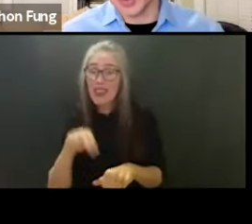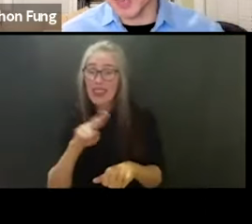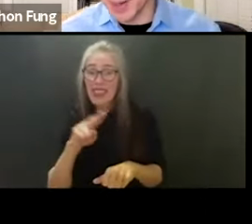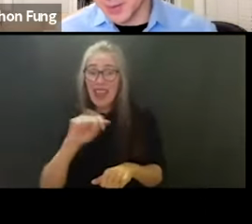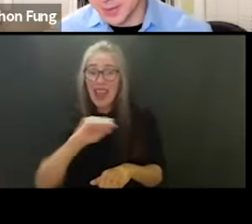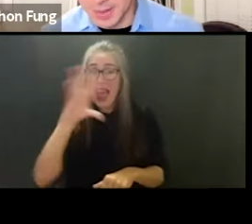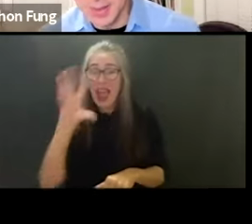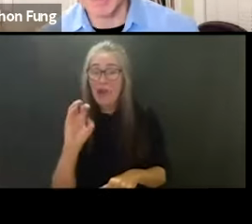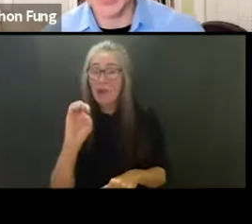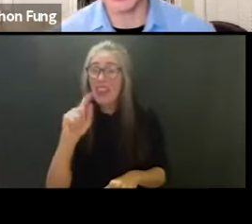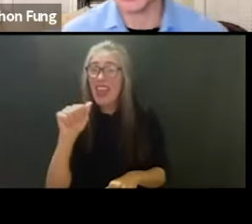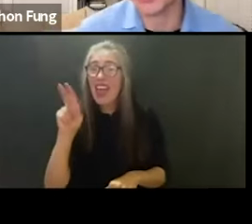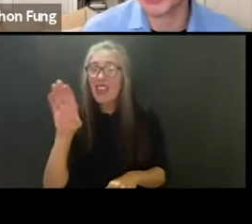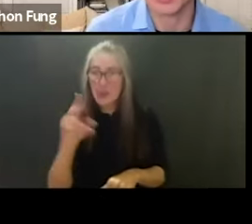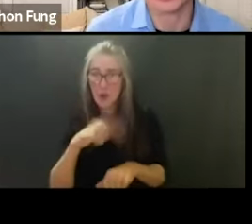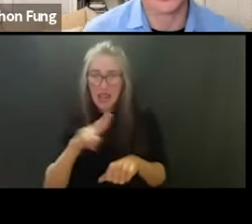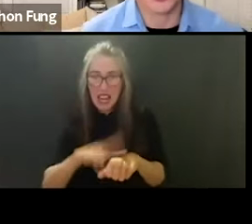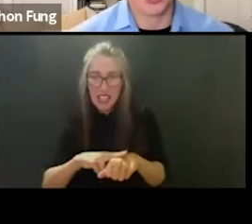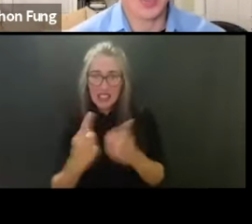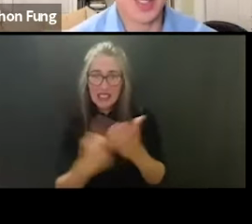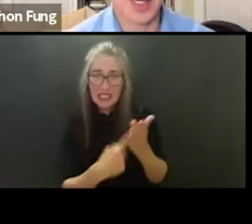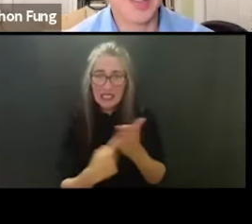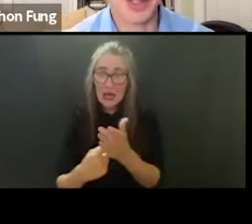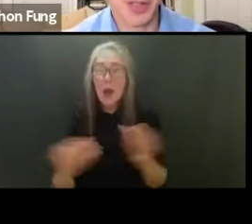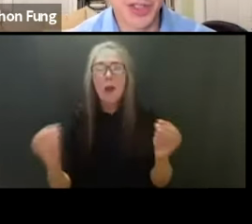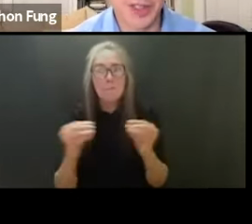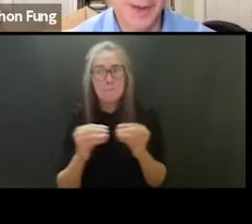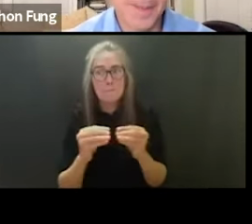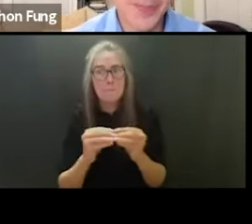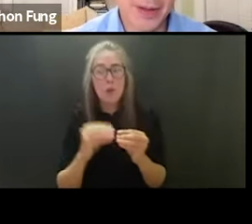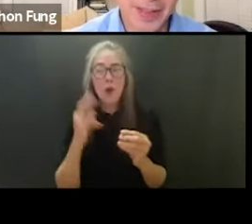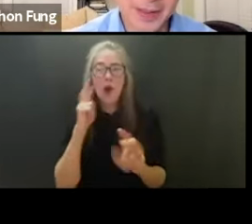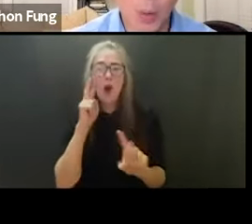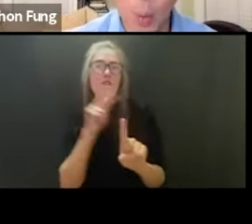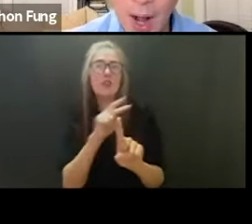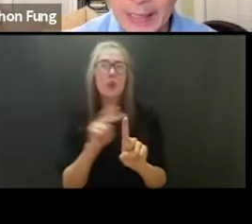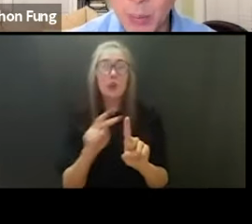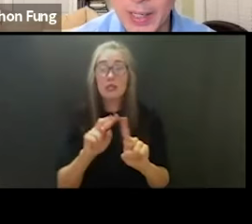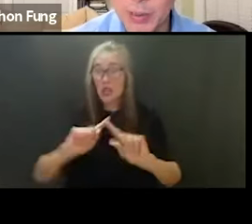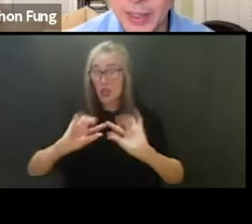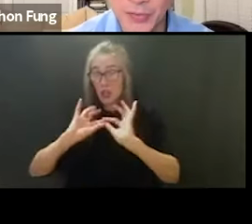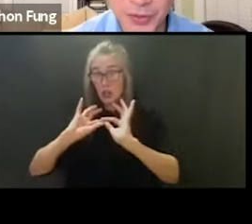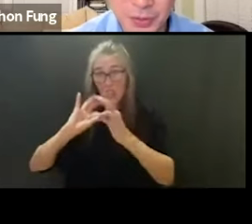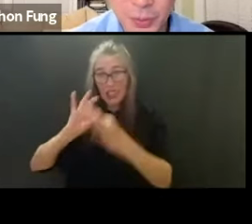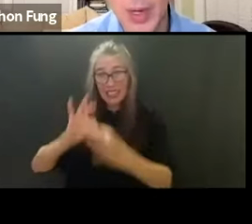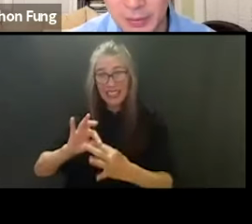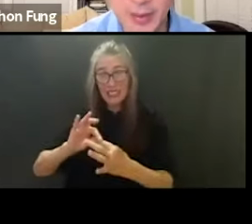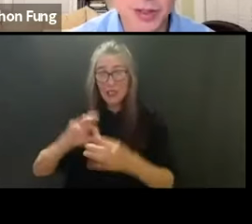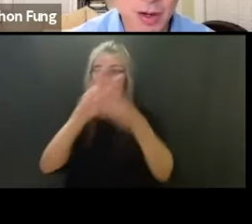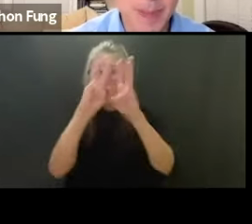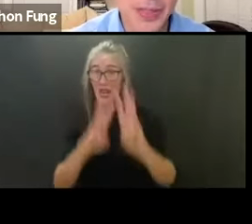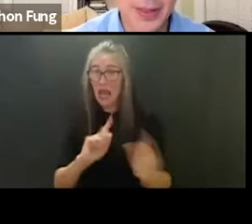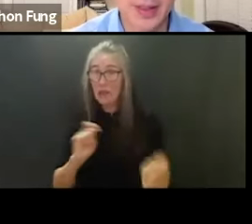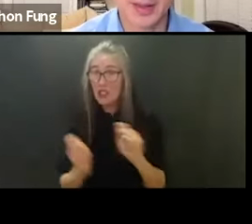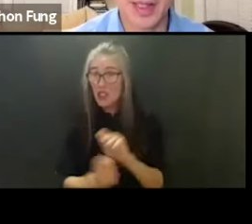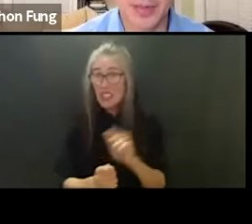nationalist policy, in particular, with regard to immigration, there is a wide wide range of views wider than